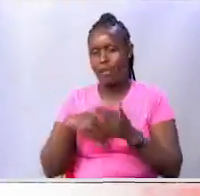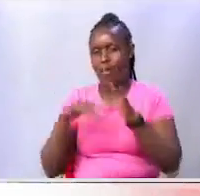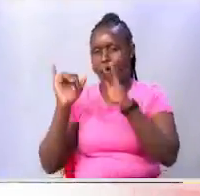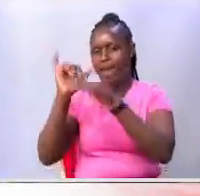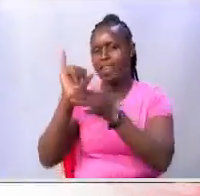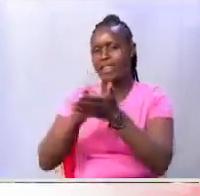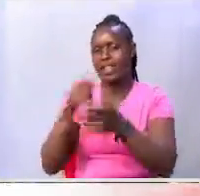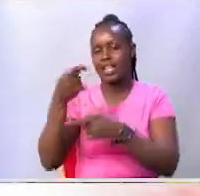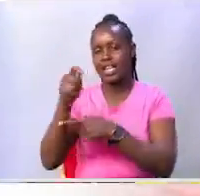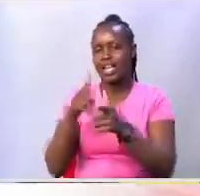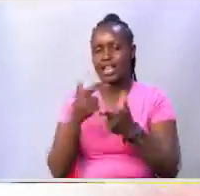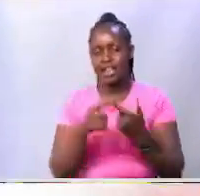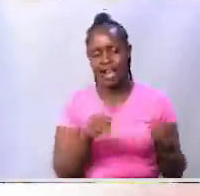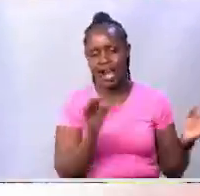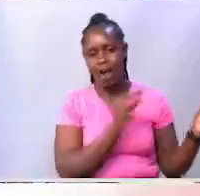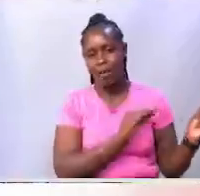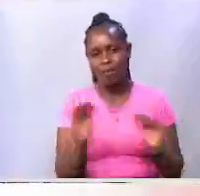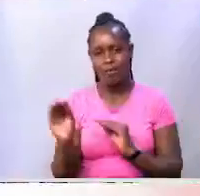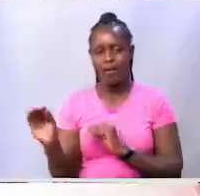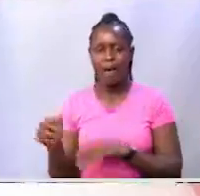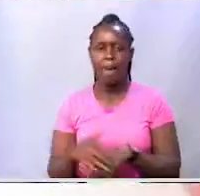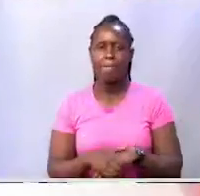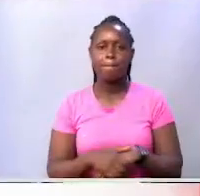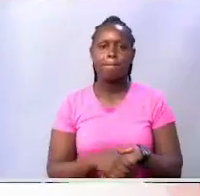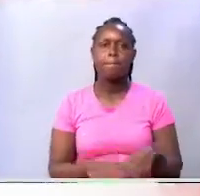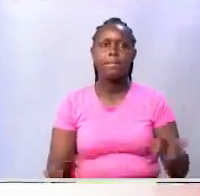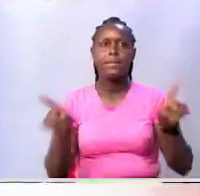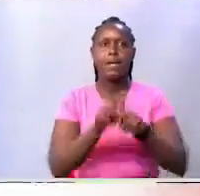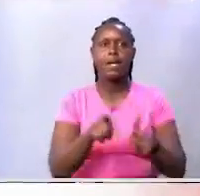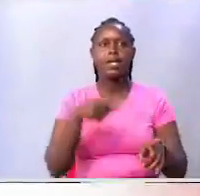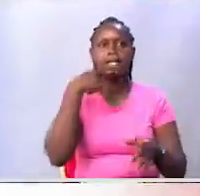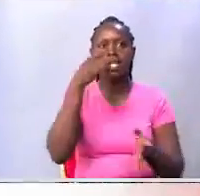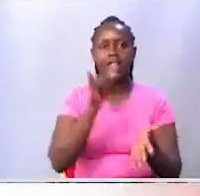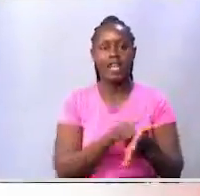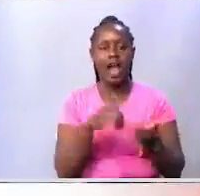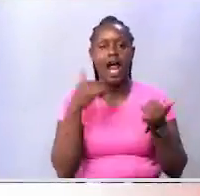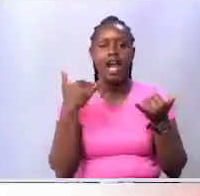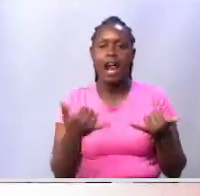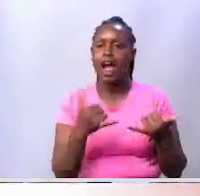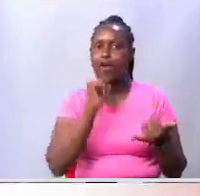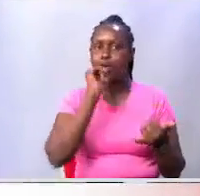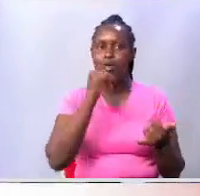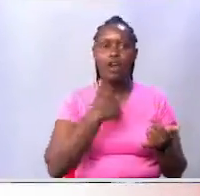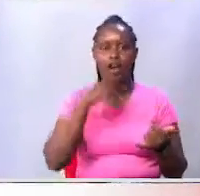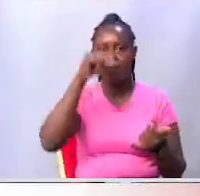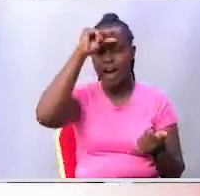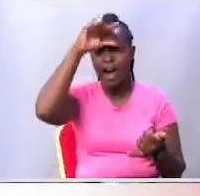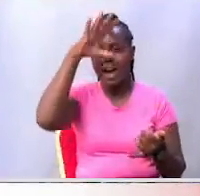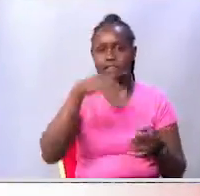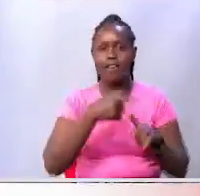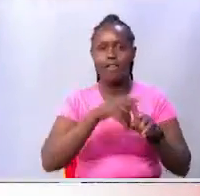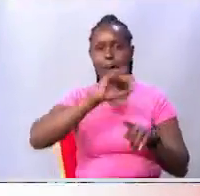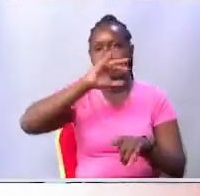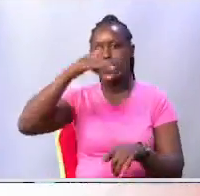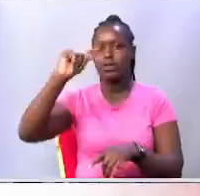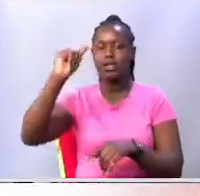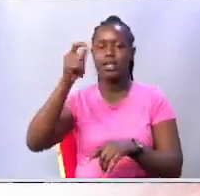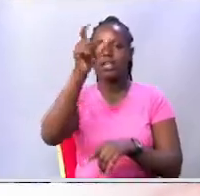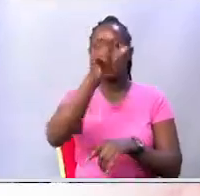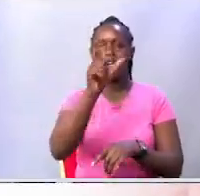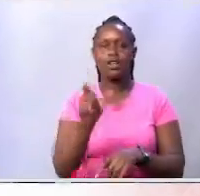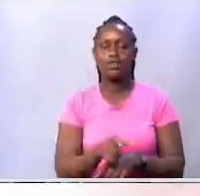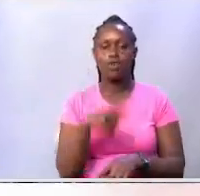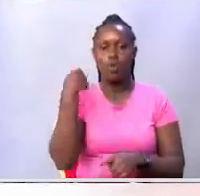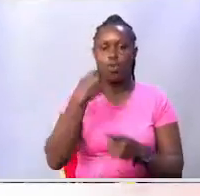kifunguo. Alafu tuhame. Na tuwaeleze ya kwamba sasa hakuna governor hata mmoja wa Mount Kenya region